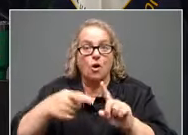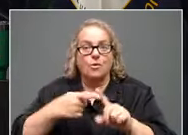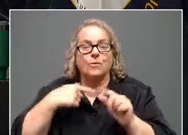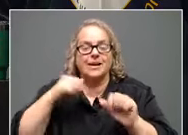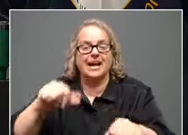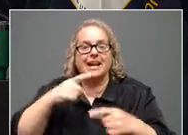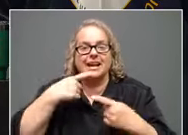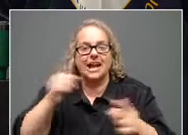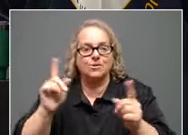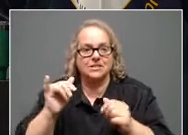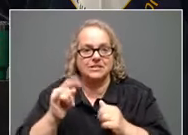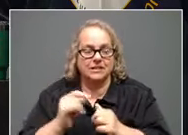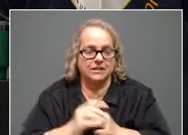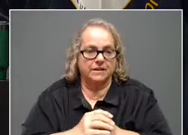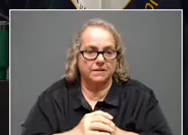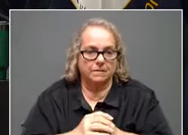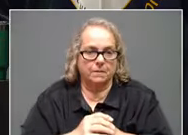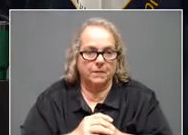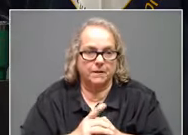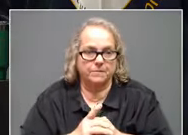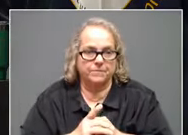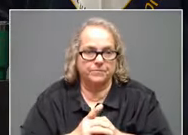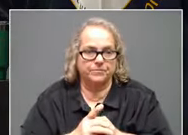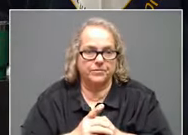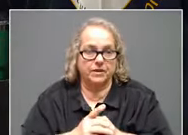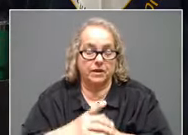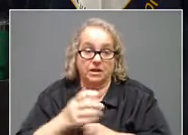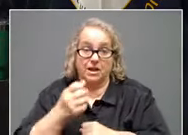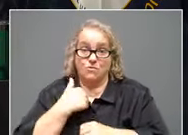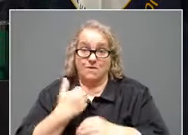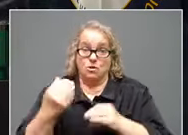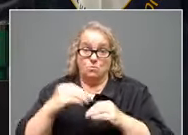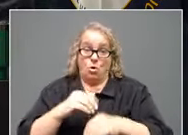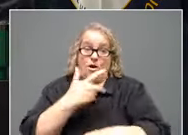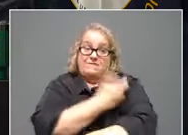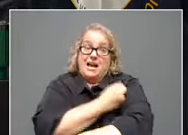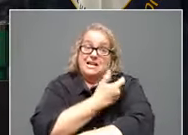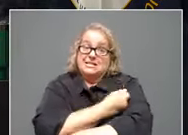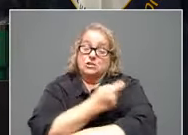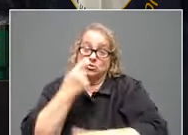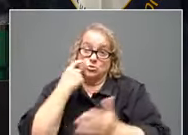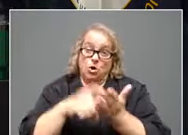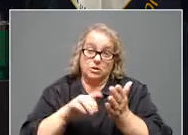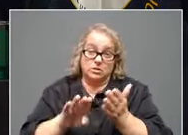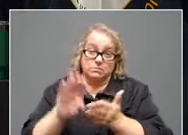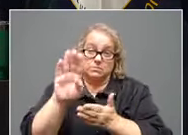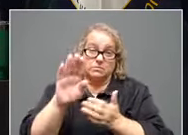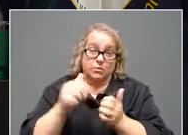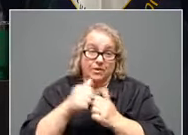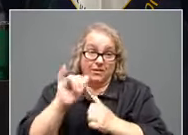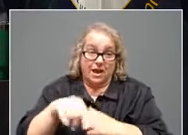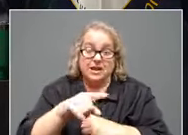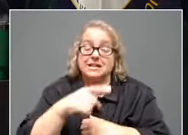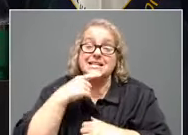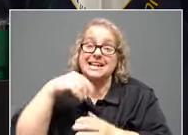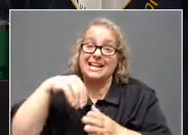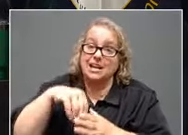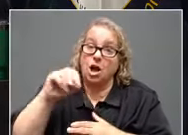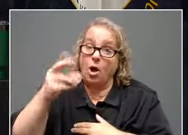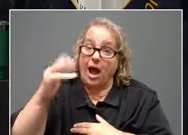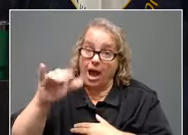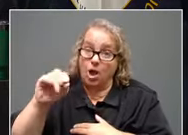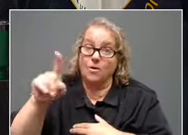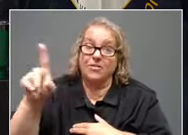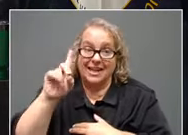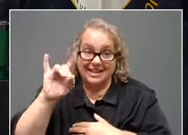numbers rise a lot since that announcement, and do you anticipate it to go up again? So in Ohio, they did, but the way that the vaccine numbers come in